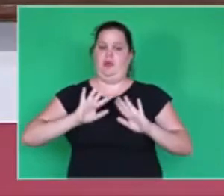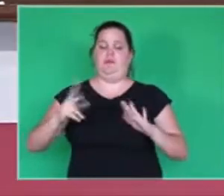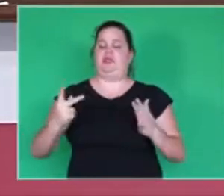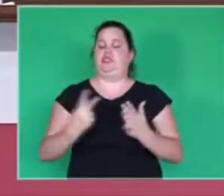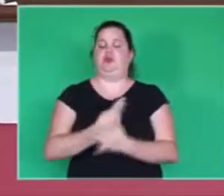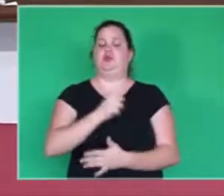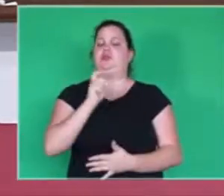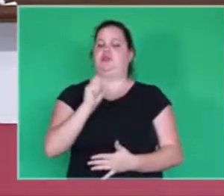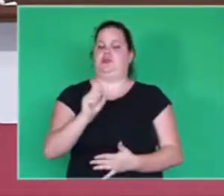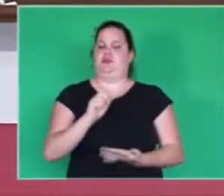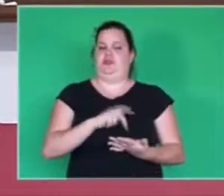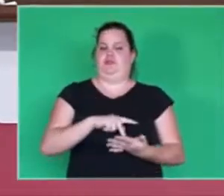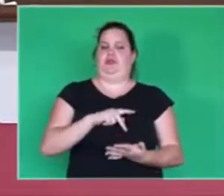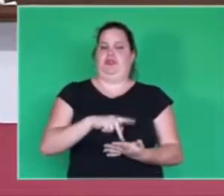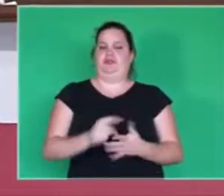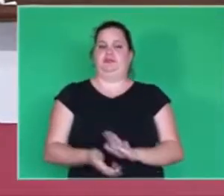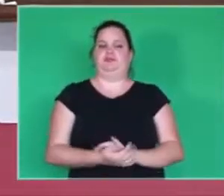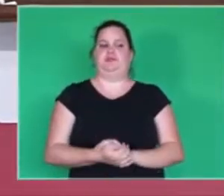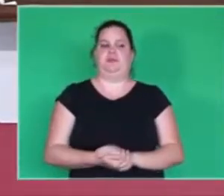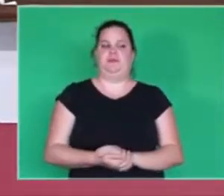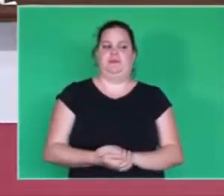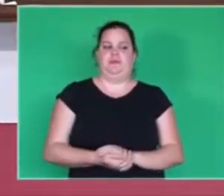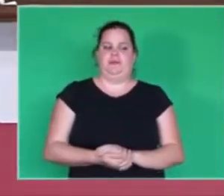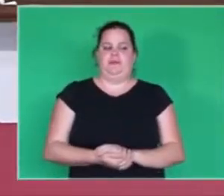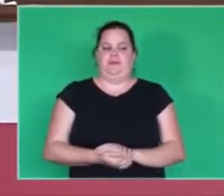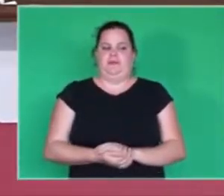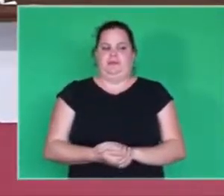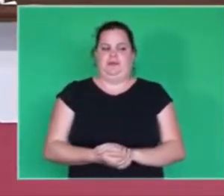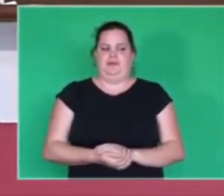And what actually happens,